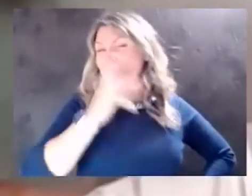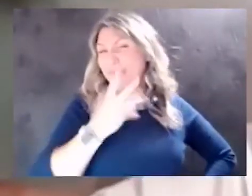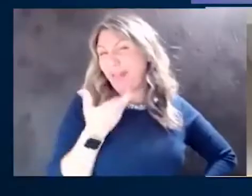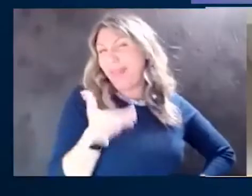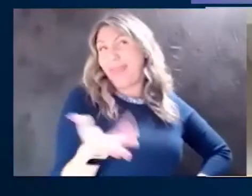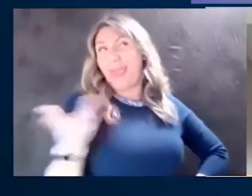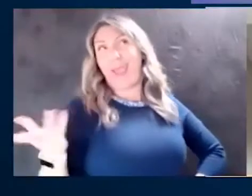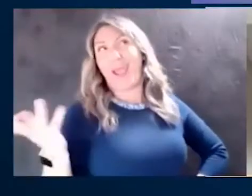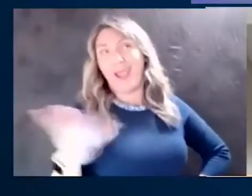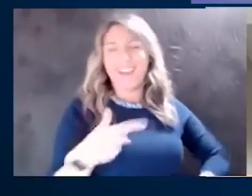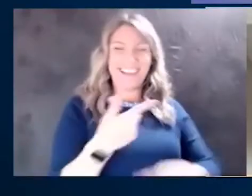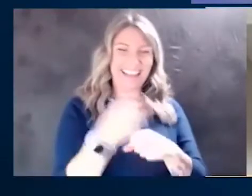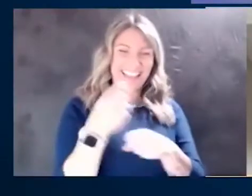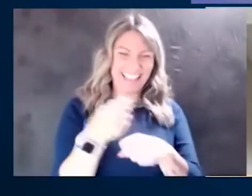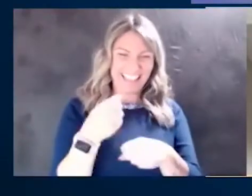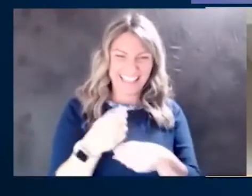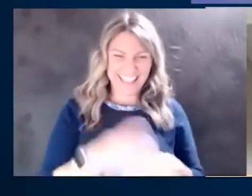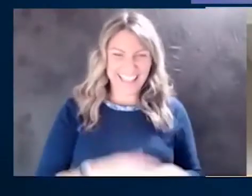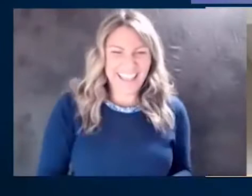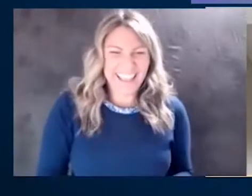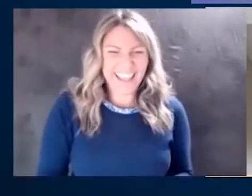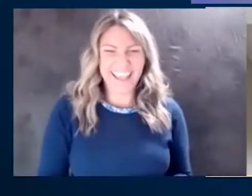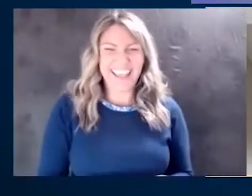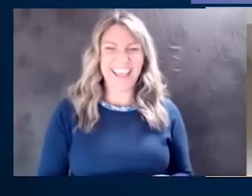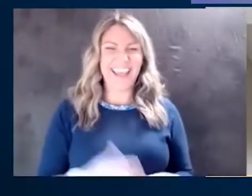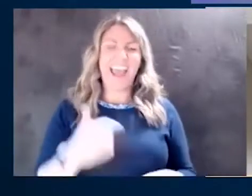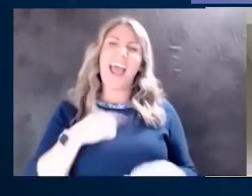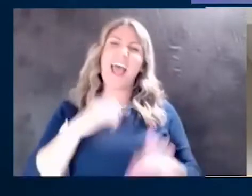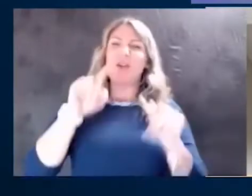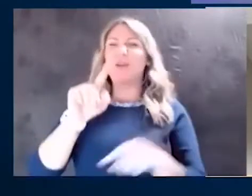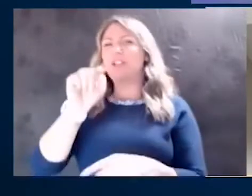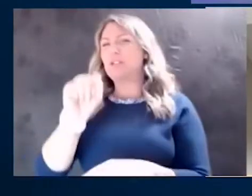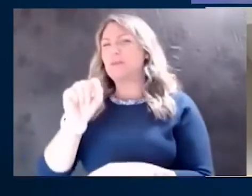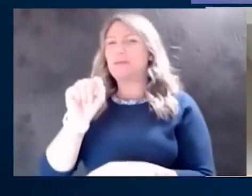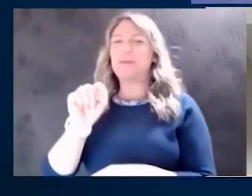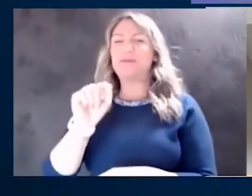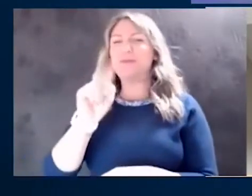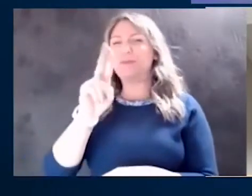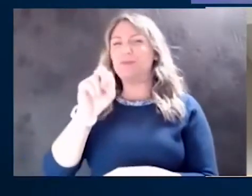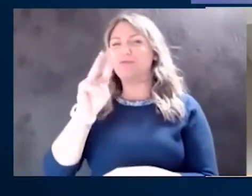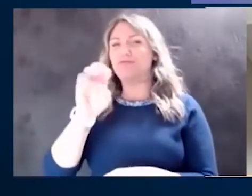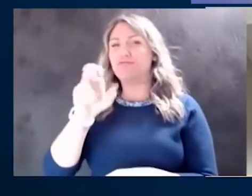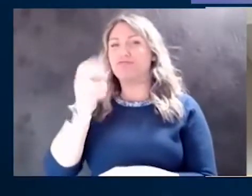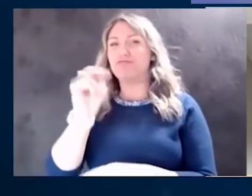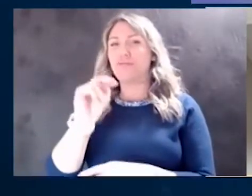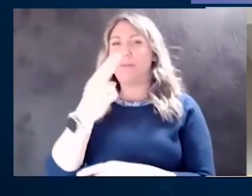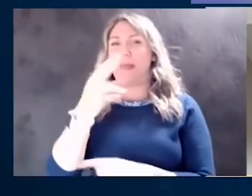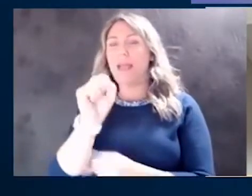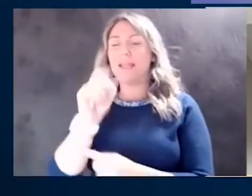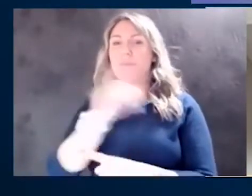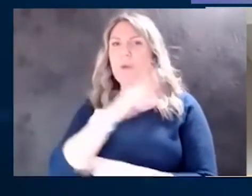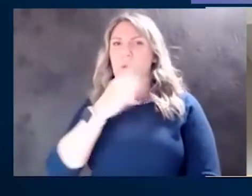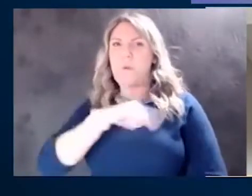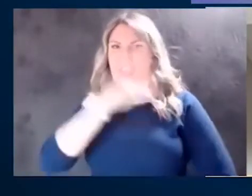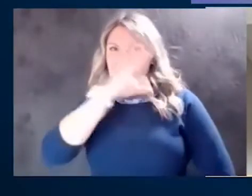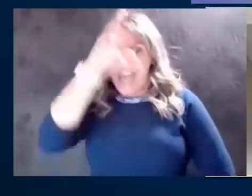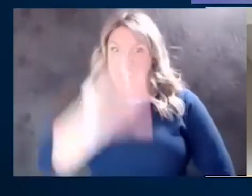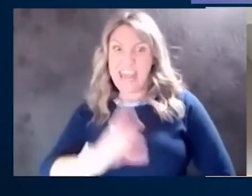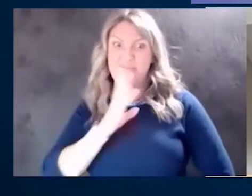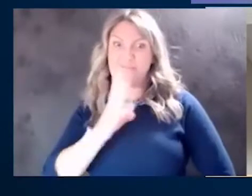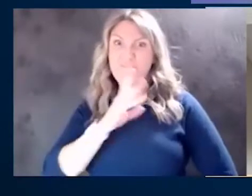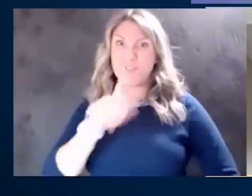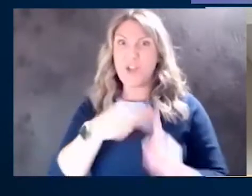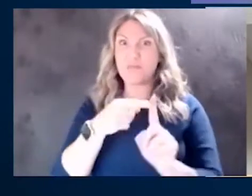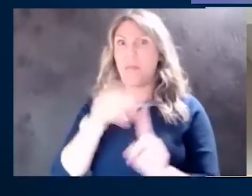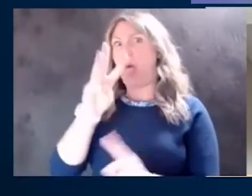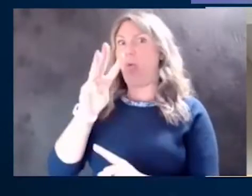That's the rival. That's the right. I went to Truman High School, Independence, Missouri. We never talked about William Grossman. All right, Josiah, tell me a